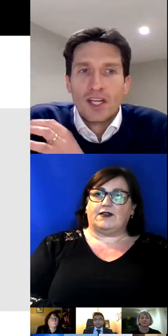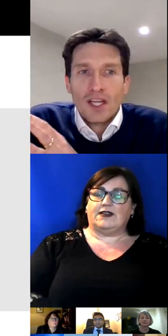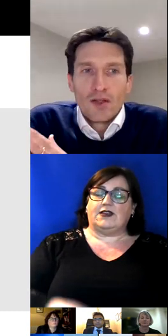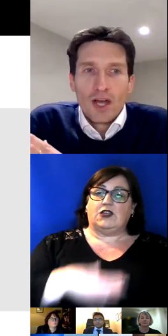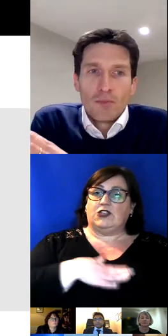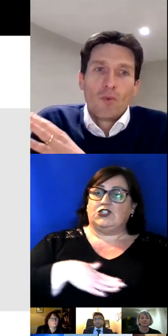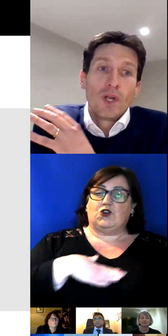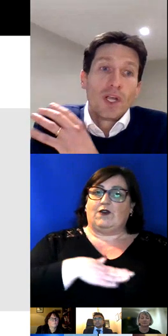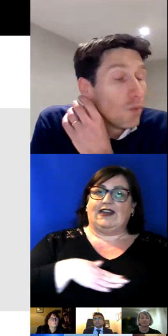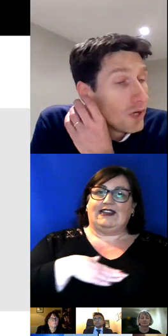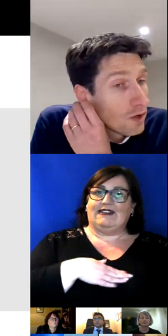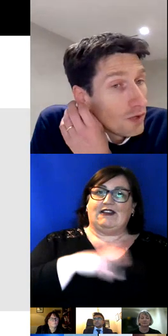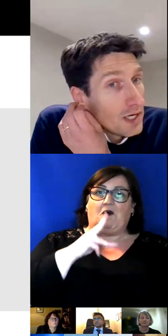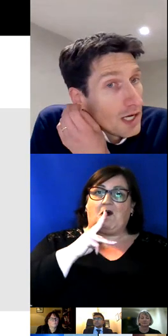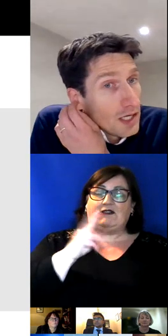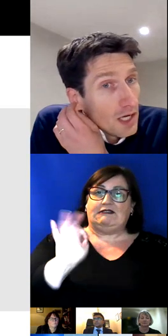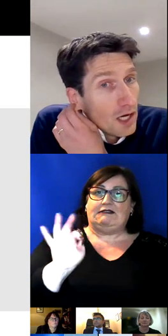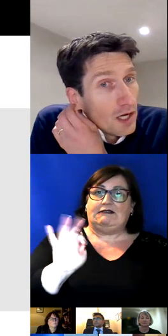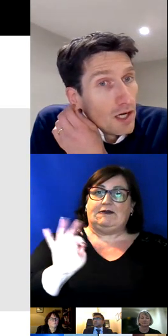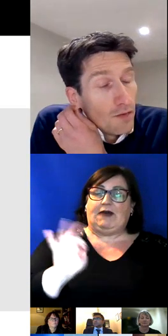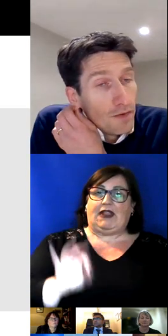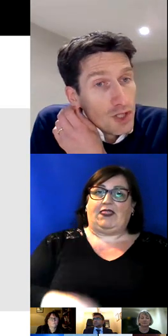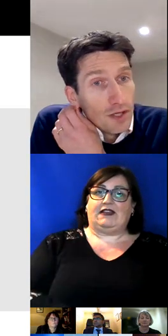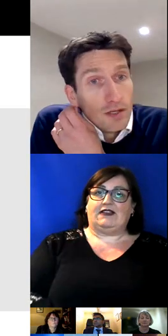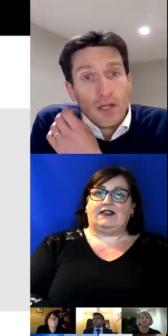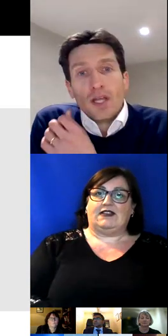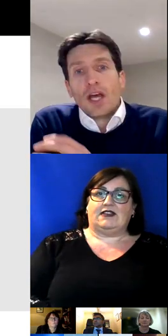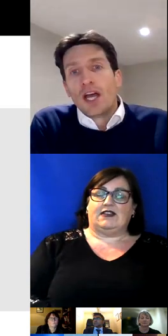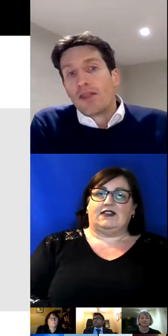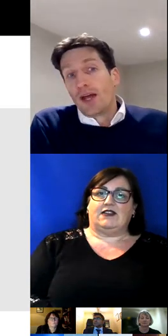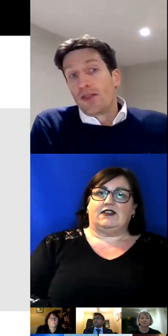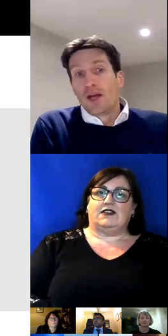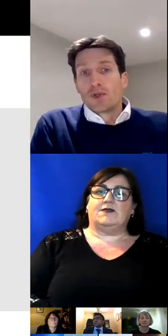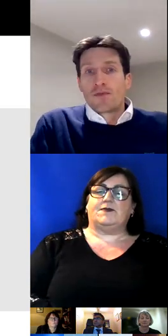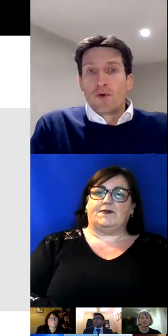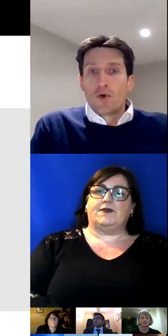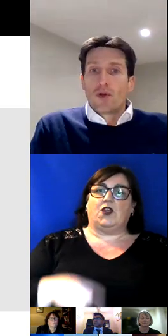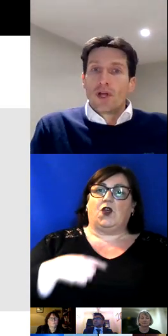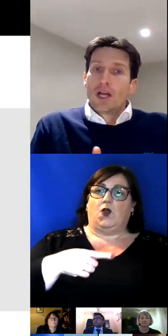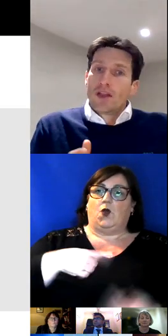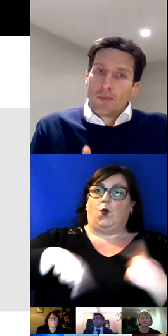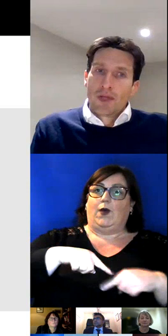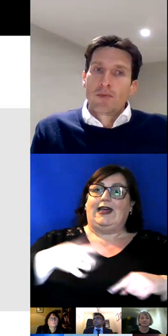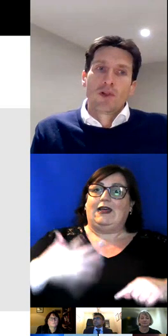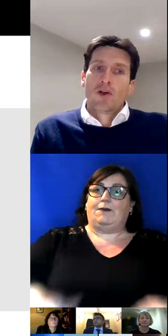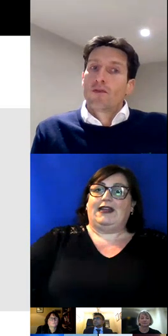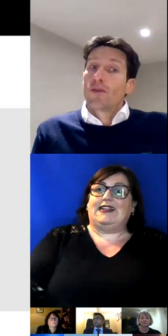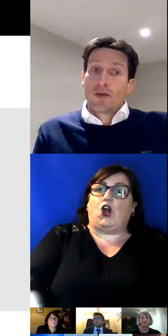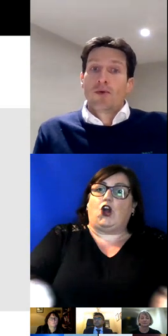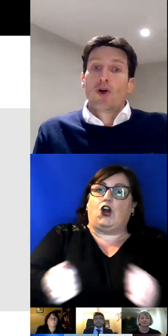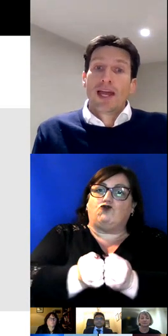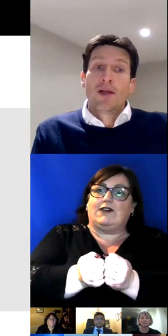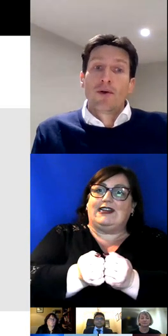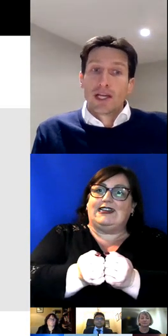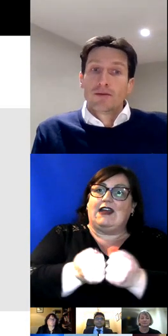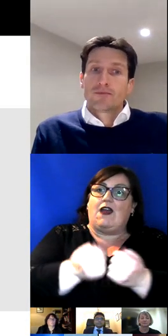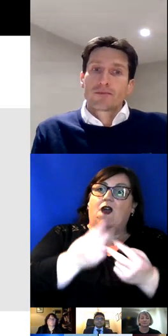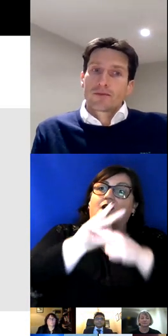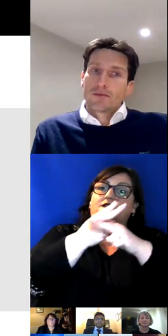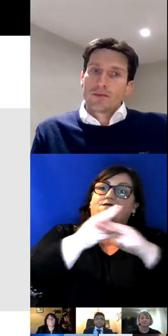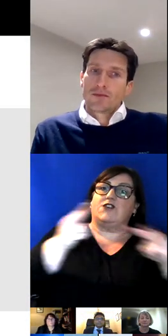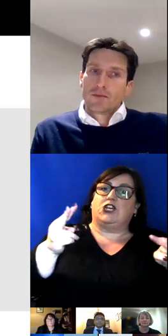this. We agreed a vision that was for the people of the Bob